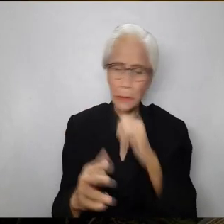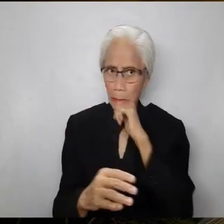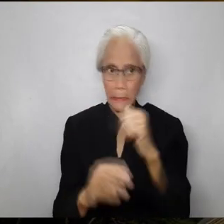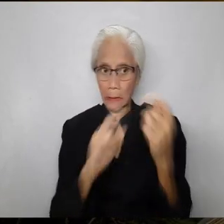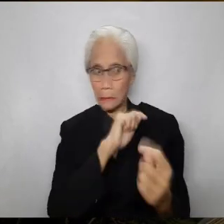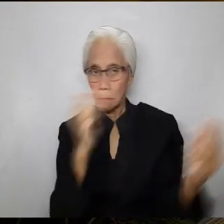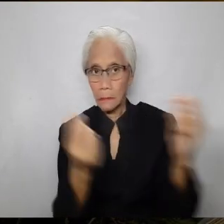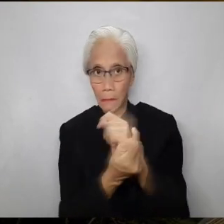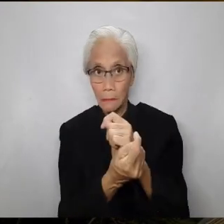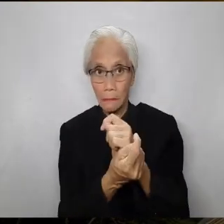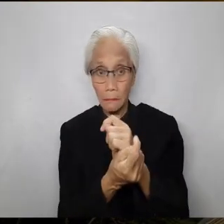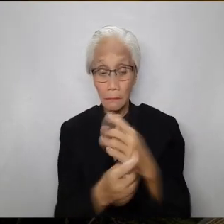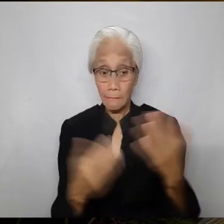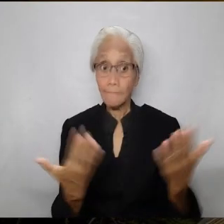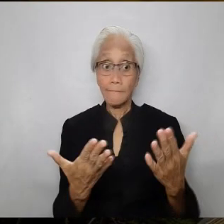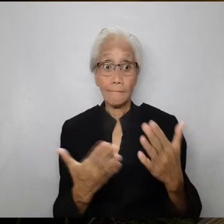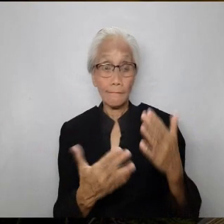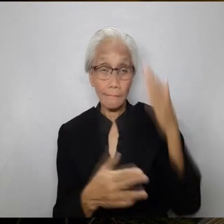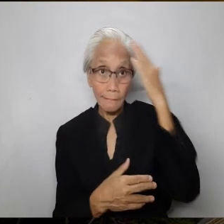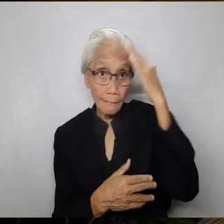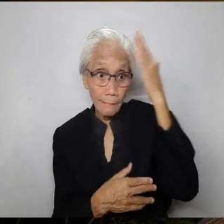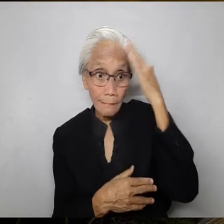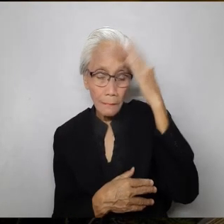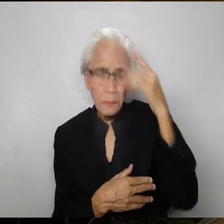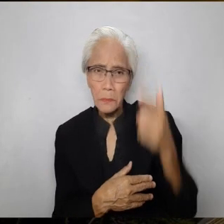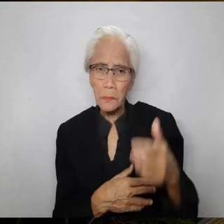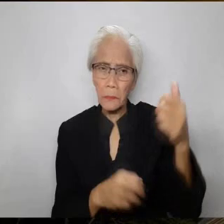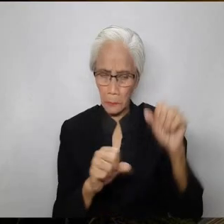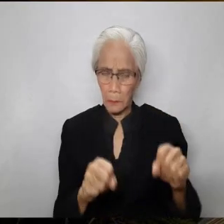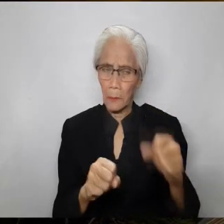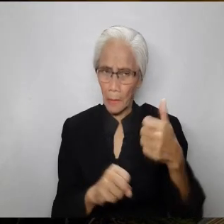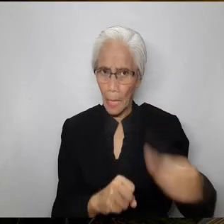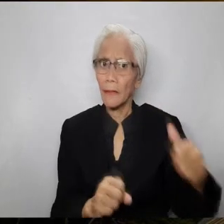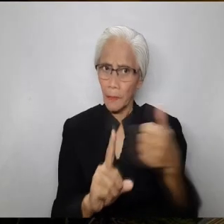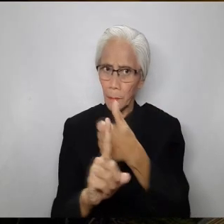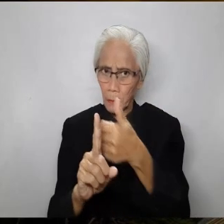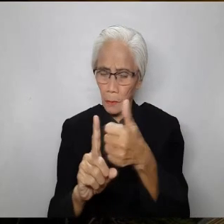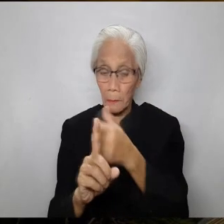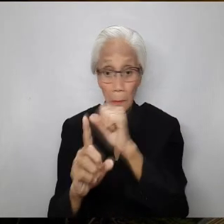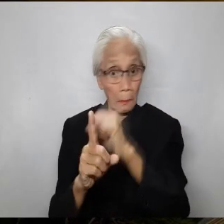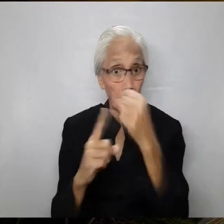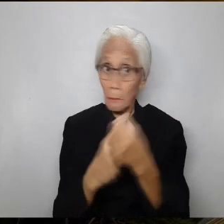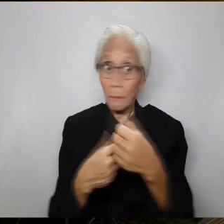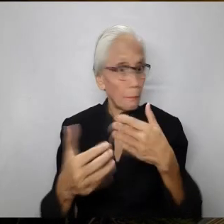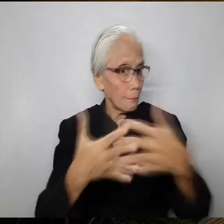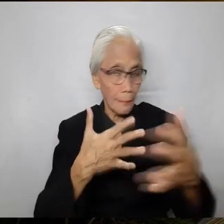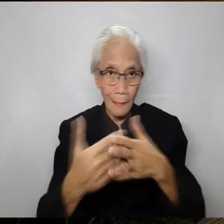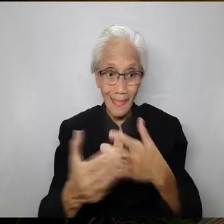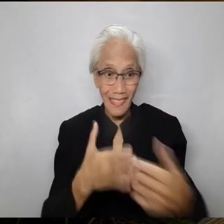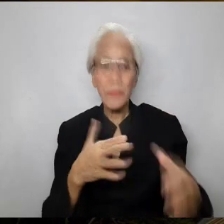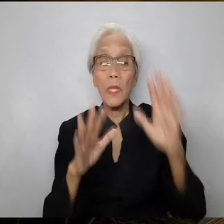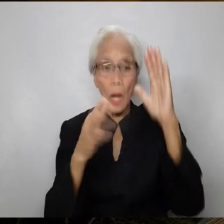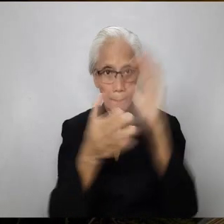the abuser is not to change. Now be aware that you can leave any abusive